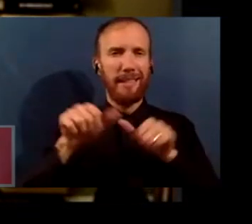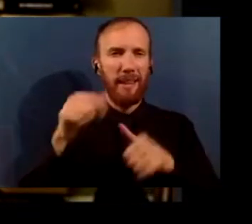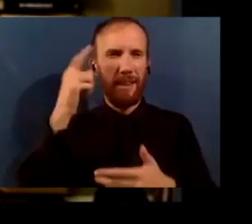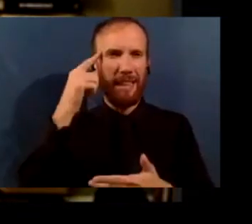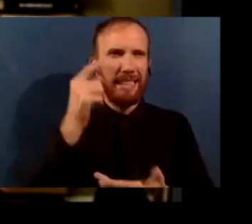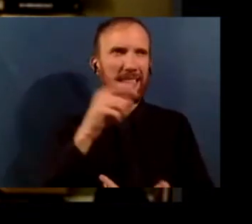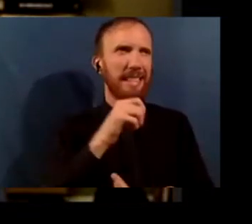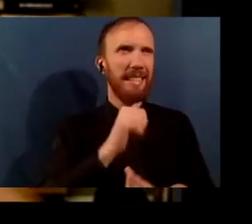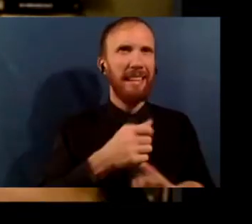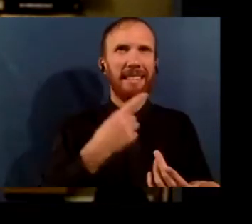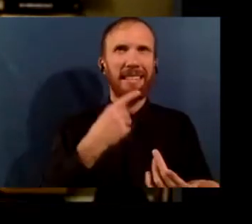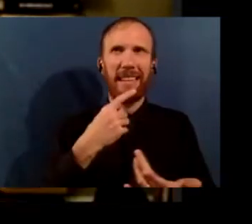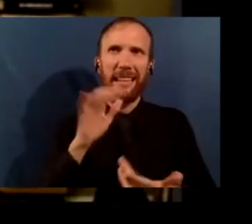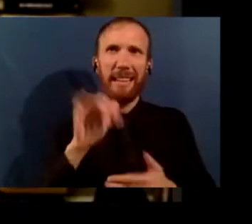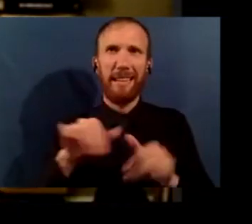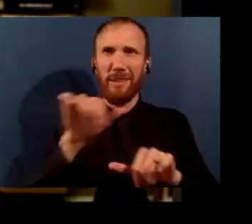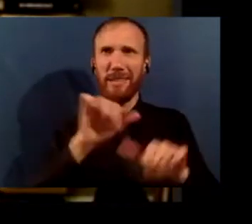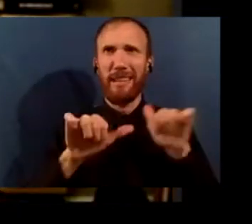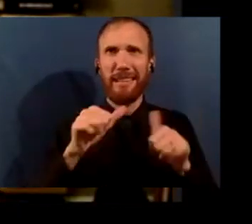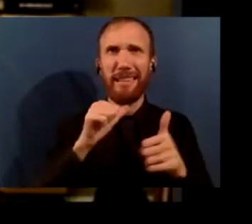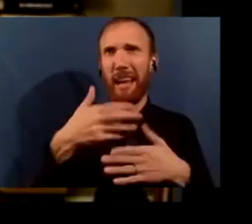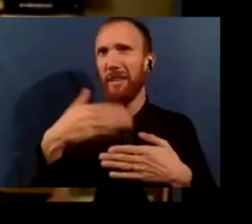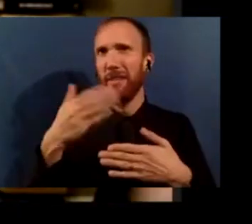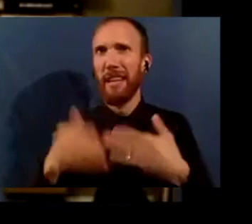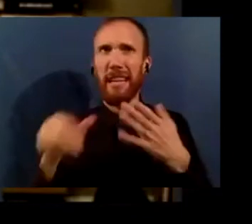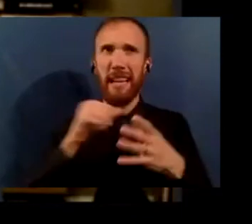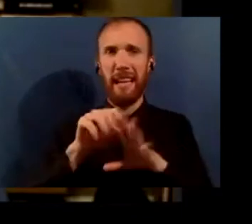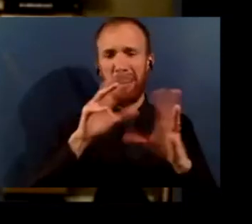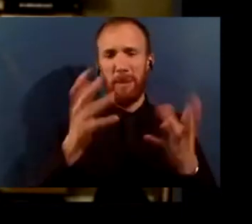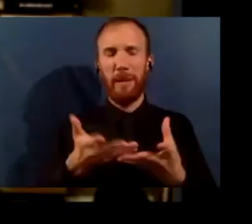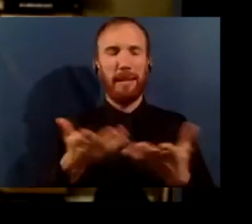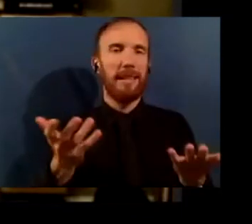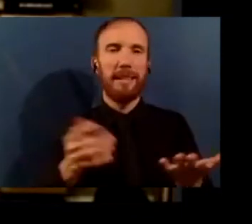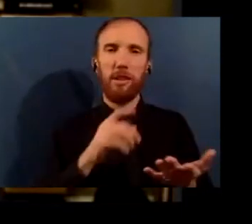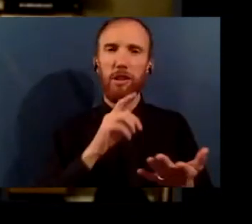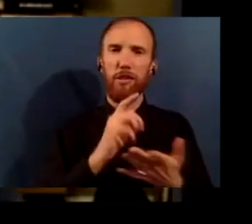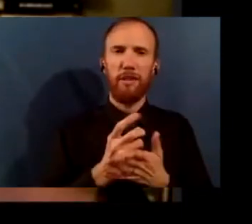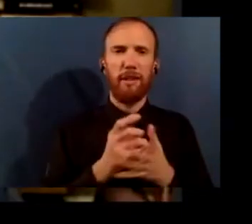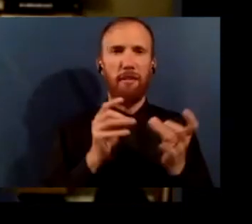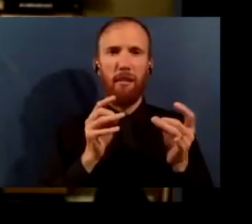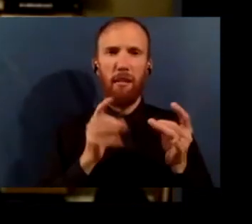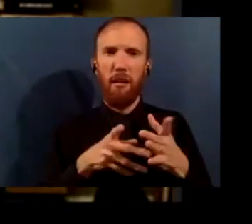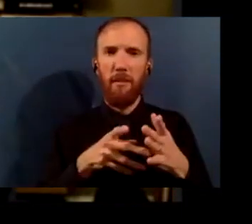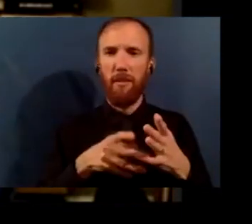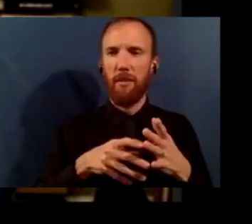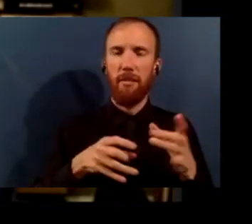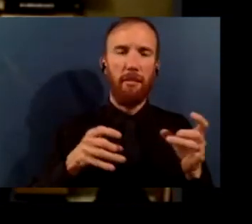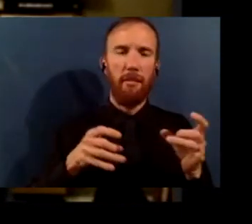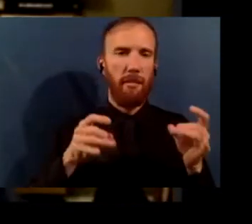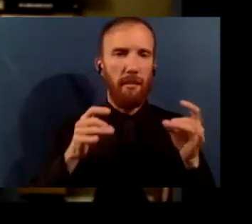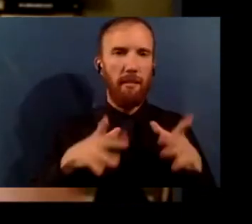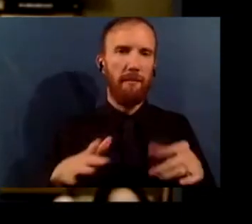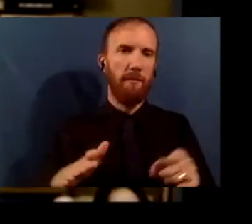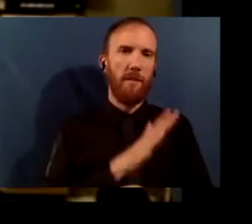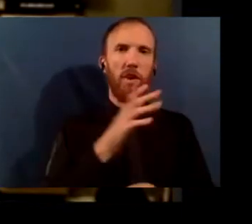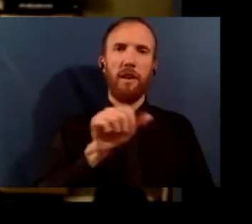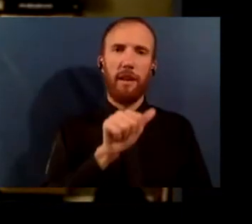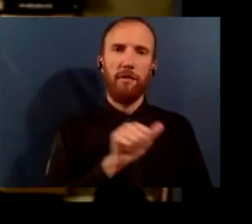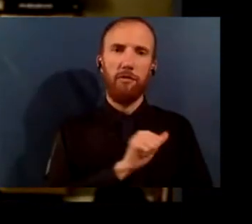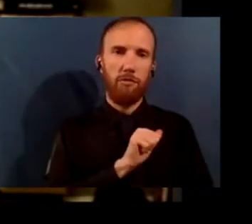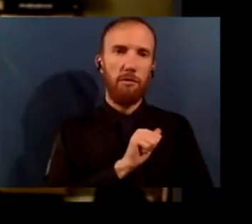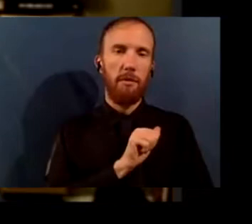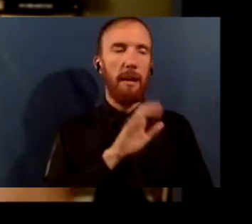is unfinished. You know, it's a very malicious attitude. And that malicious attitude has a cost. Thousands of people being killed by